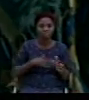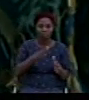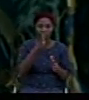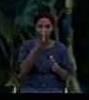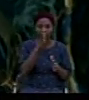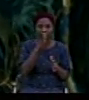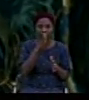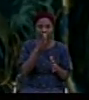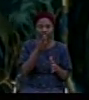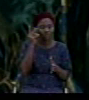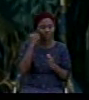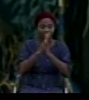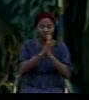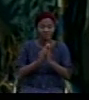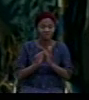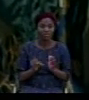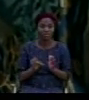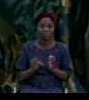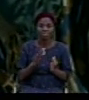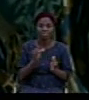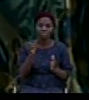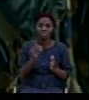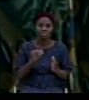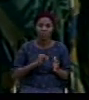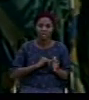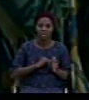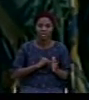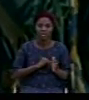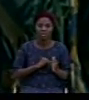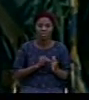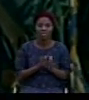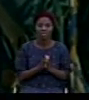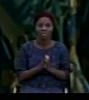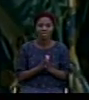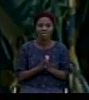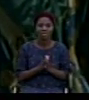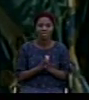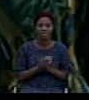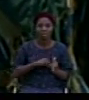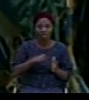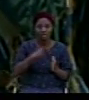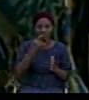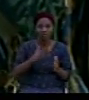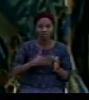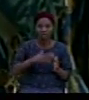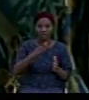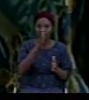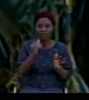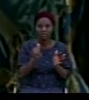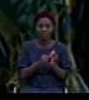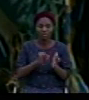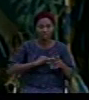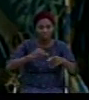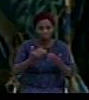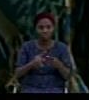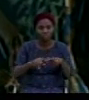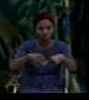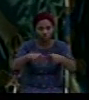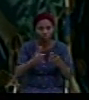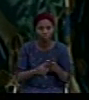my mom was praying. So I just released a fart. I told my mom that I want to use the toilet.